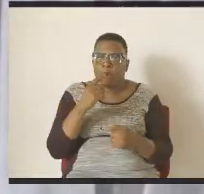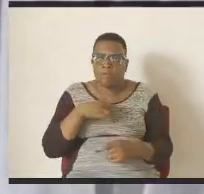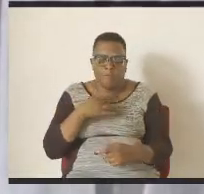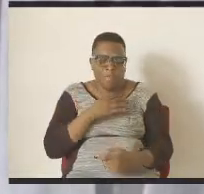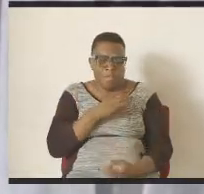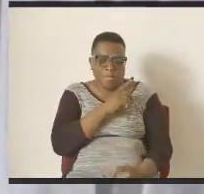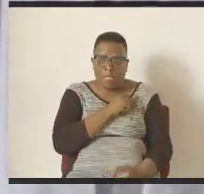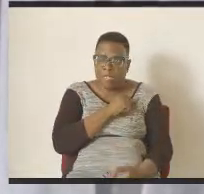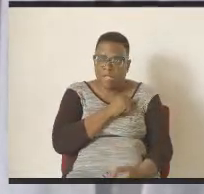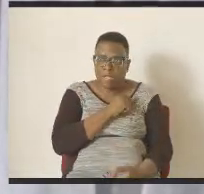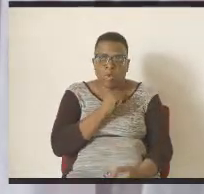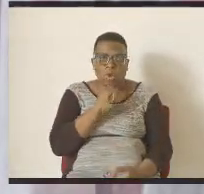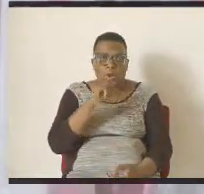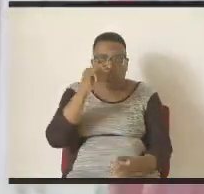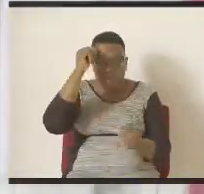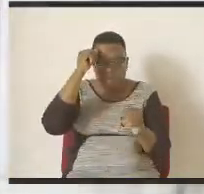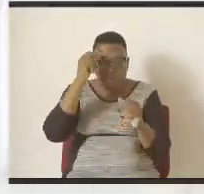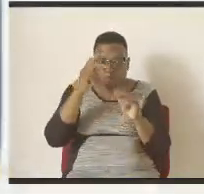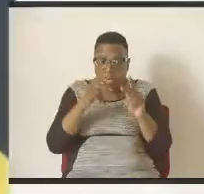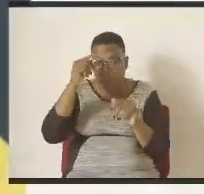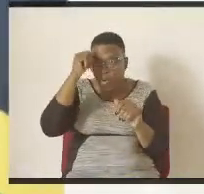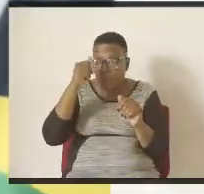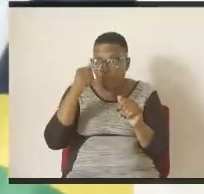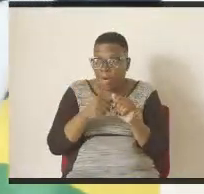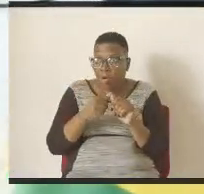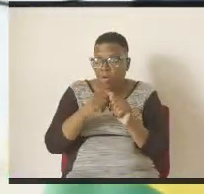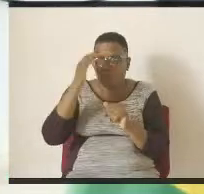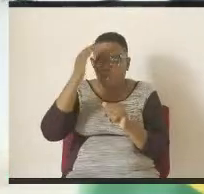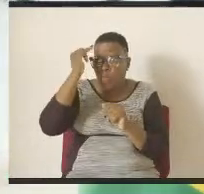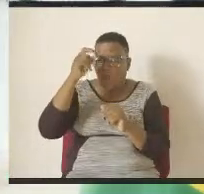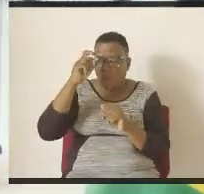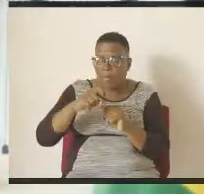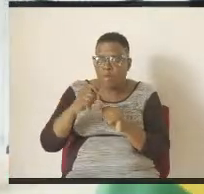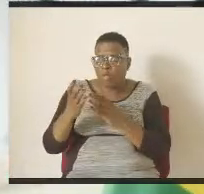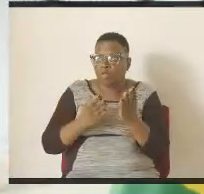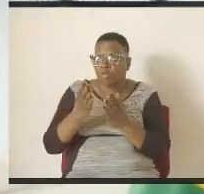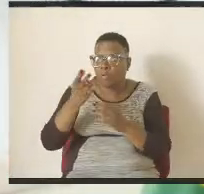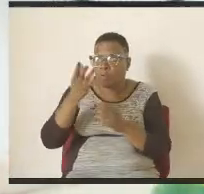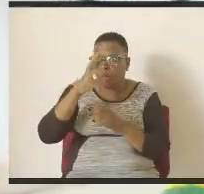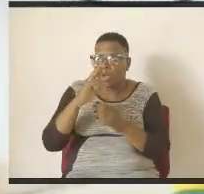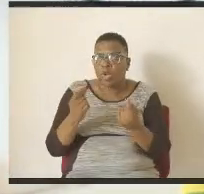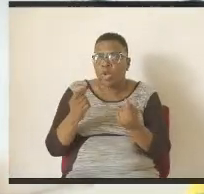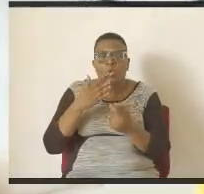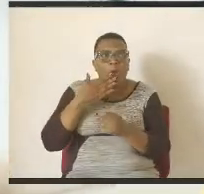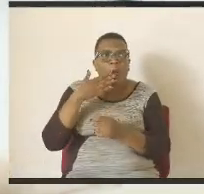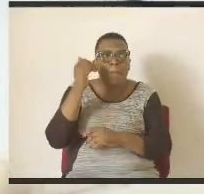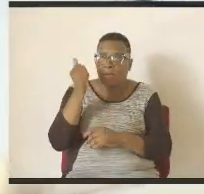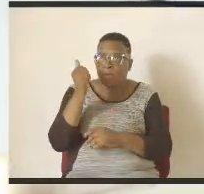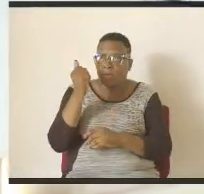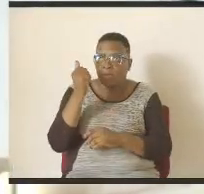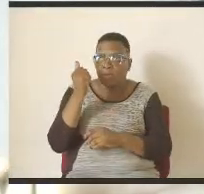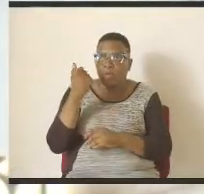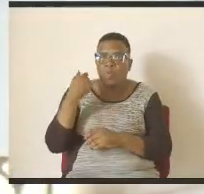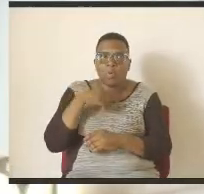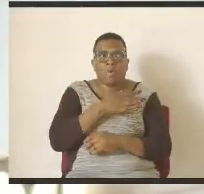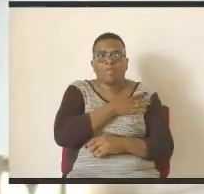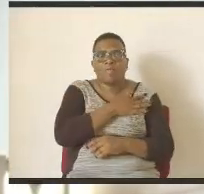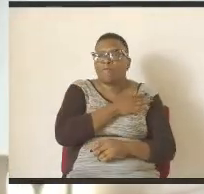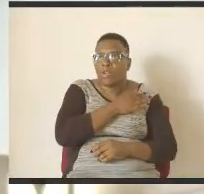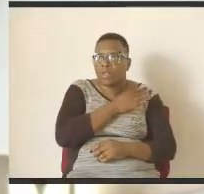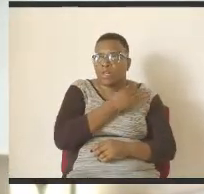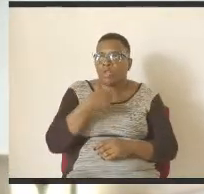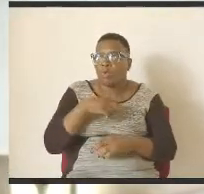have anybody remind us the reason why we should be serving God and giving him our best. Because we just think